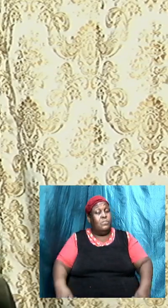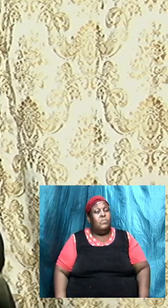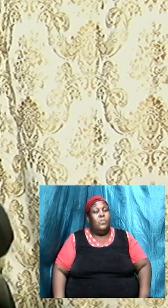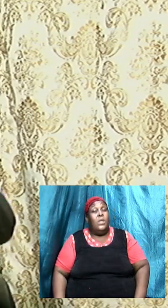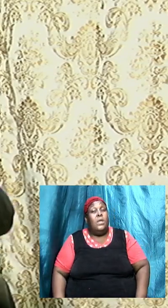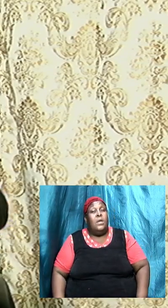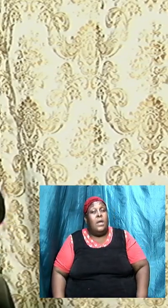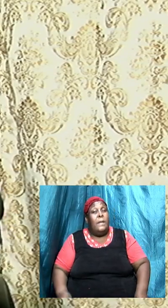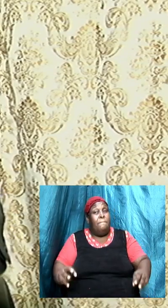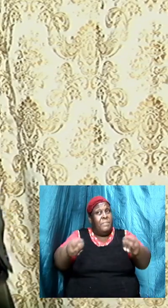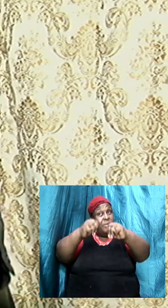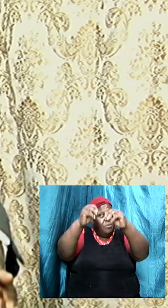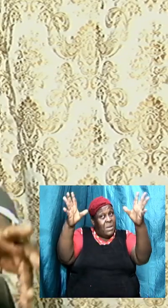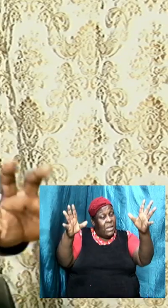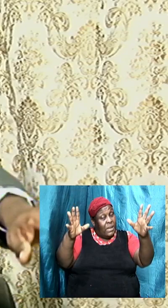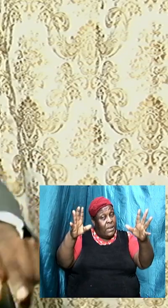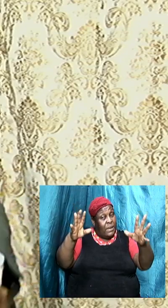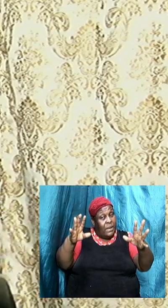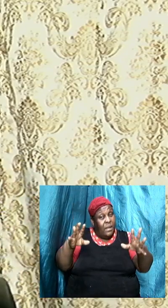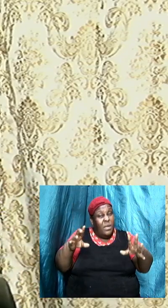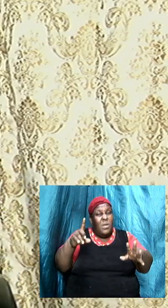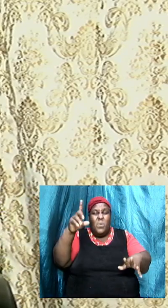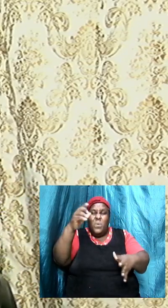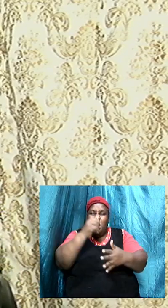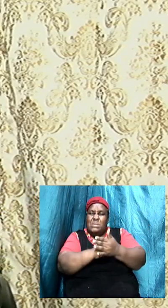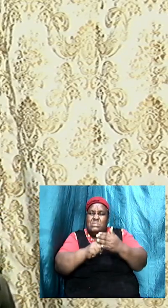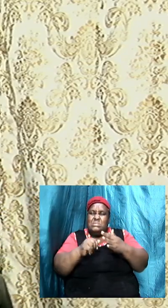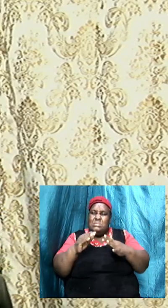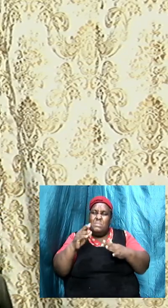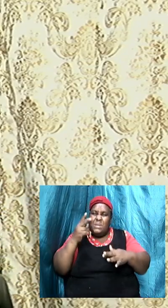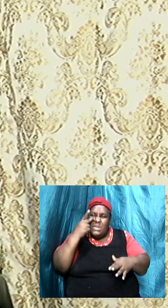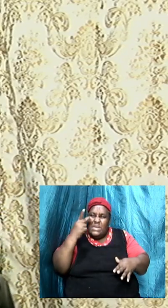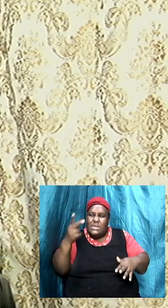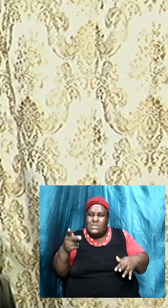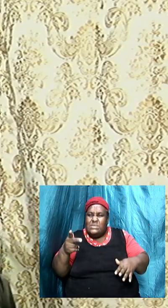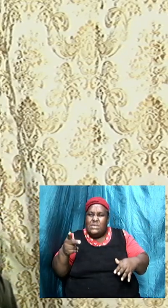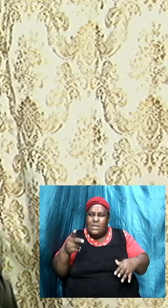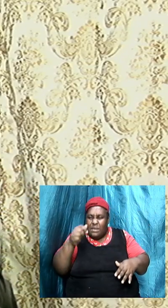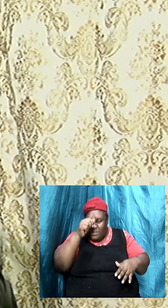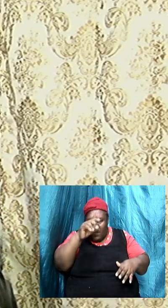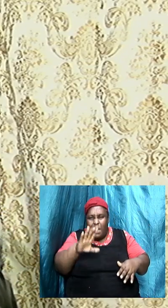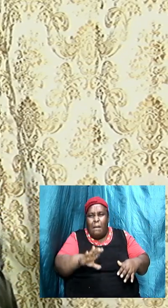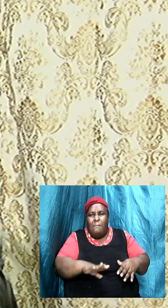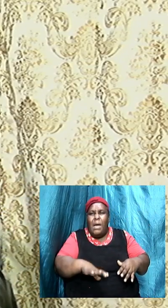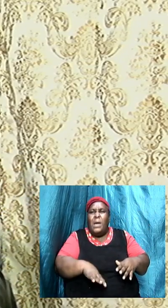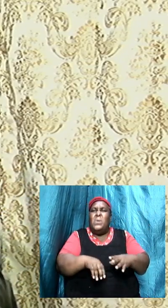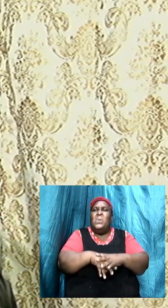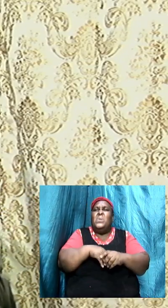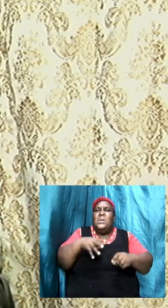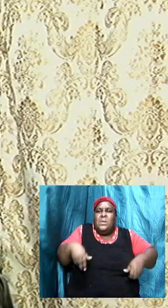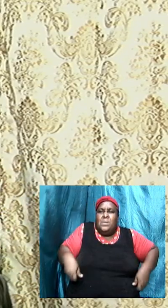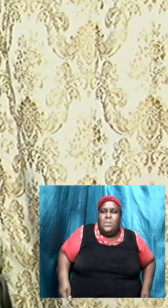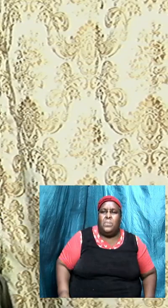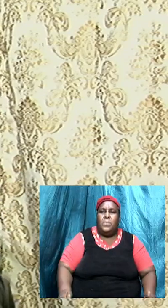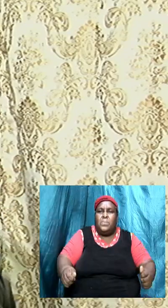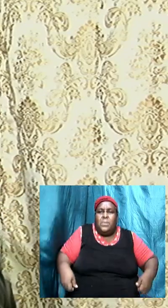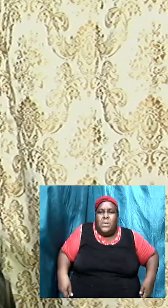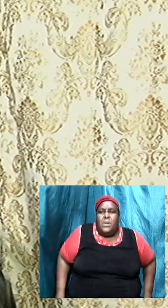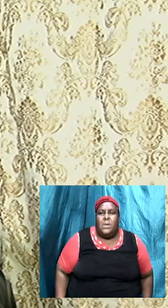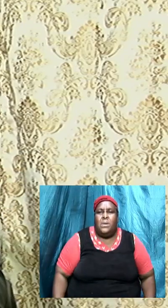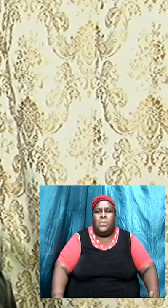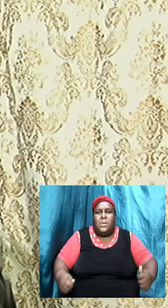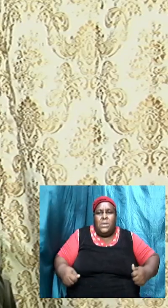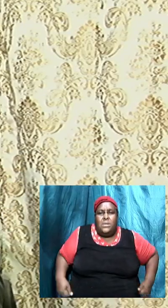So once somebody see a man stand up out of a wheelchair, probably him can't stand up long time, but him just come in at the tent, in at